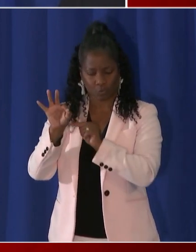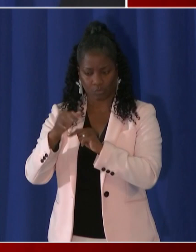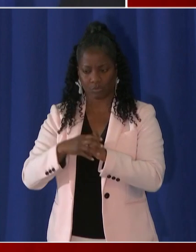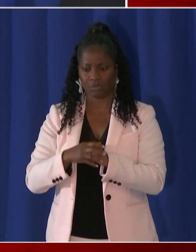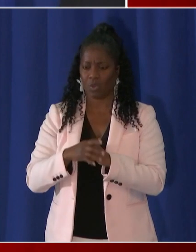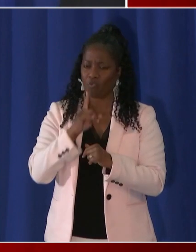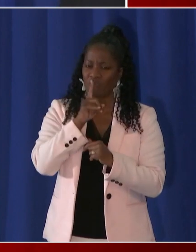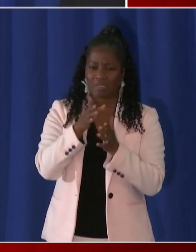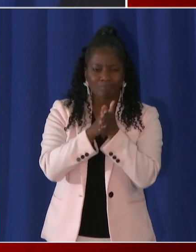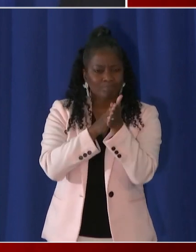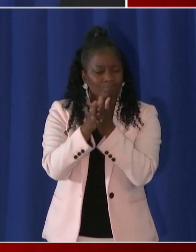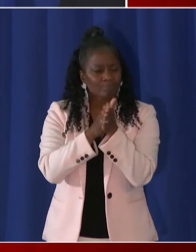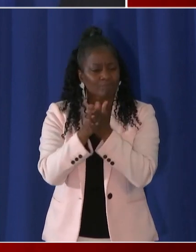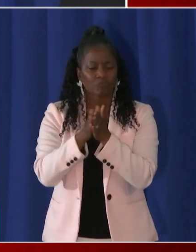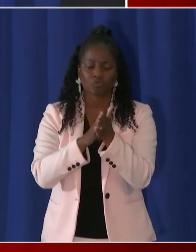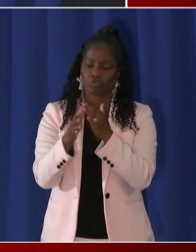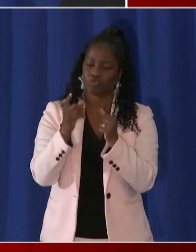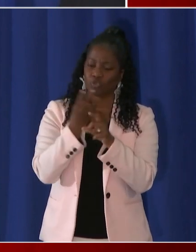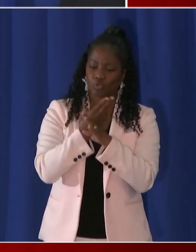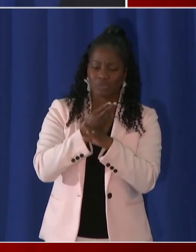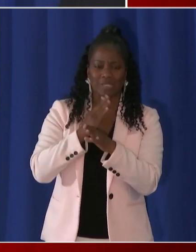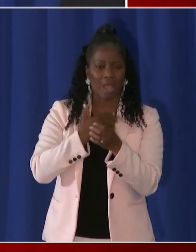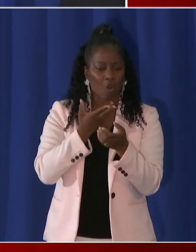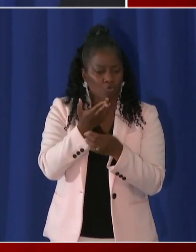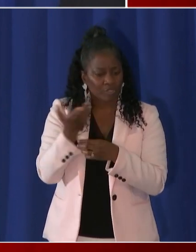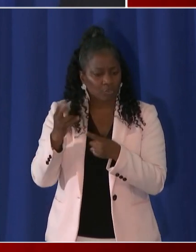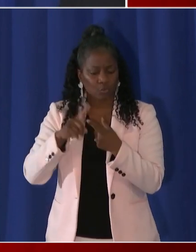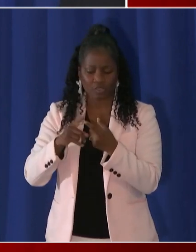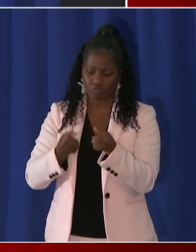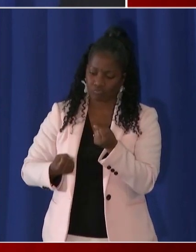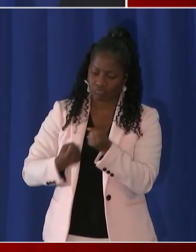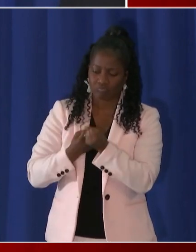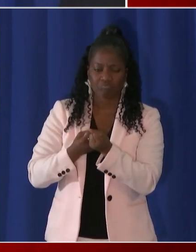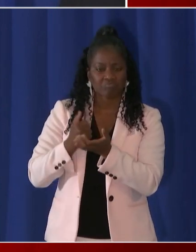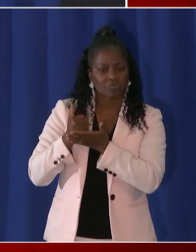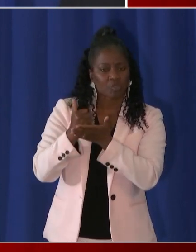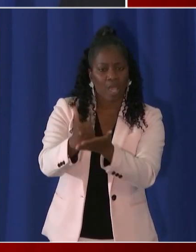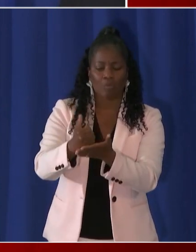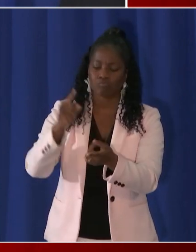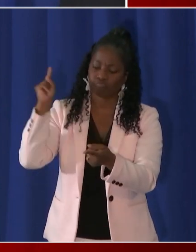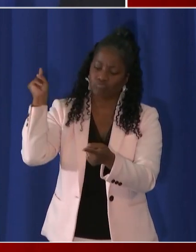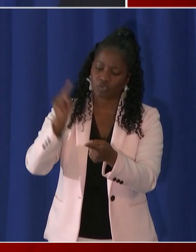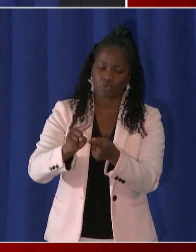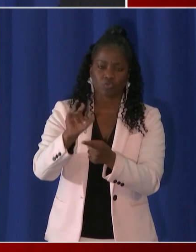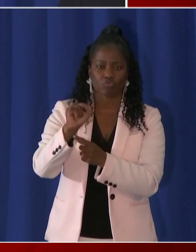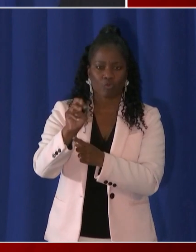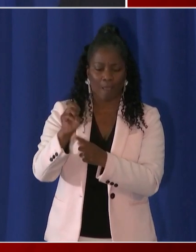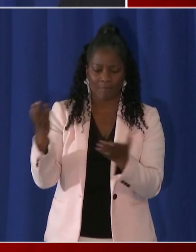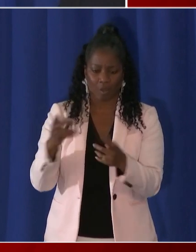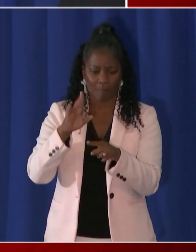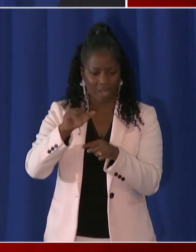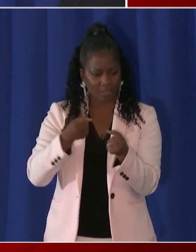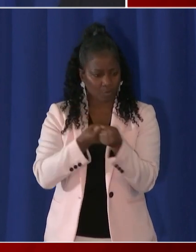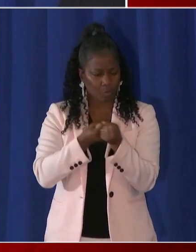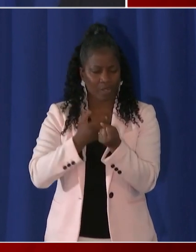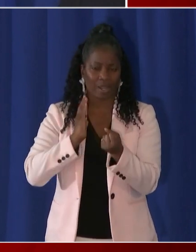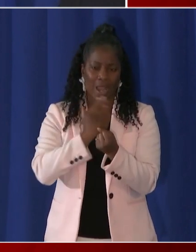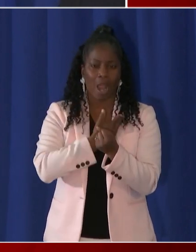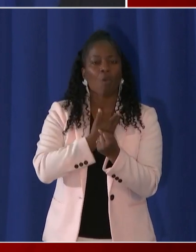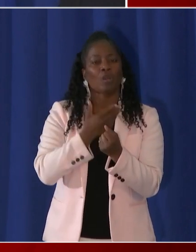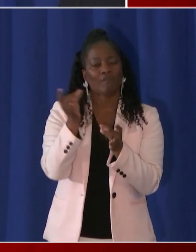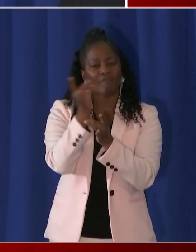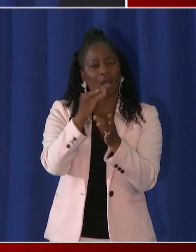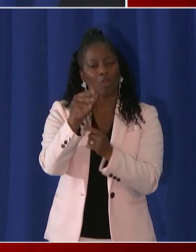to leverage CFTF resources and extend our reach in the collective fight to reduce violent crime by supporting the Violent Crimes Impact